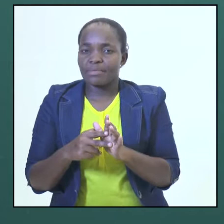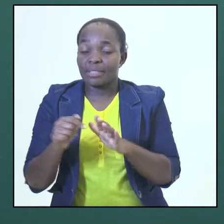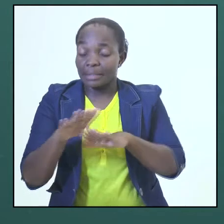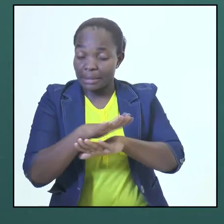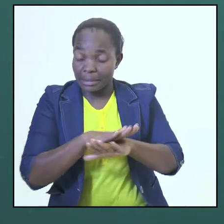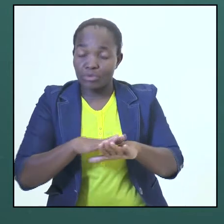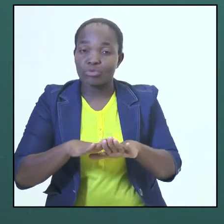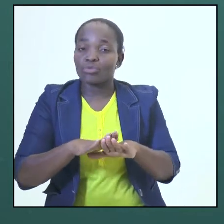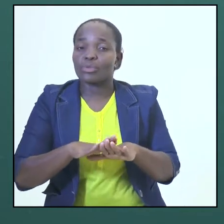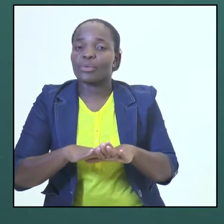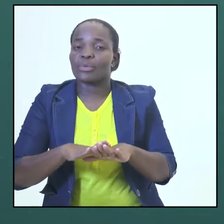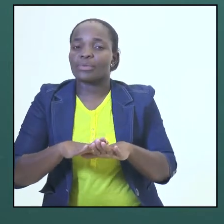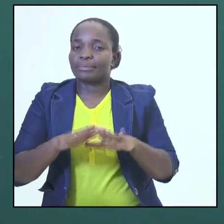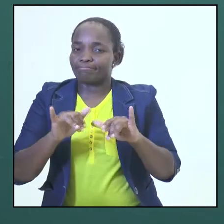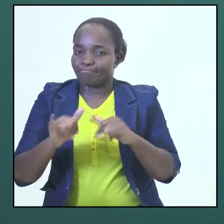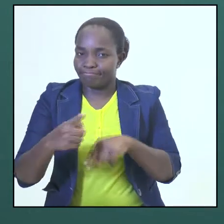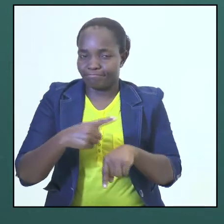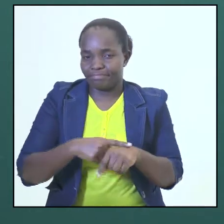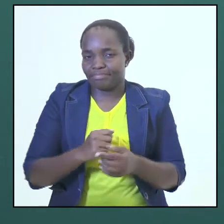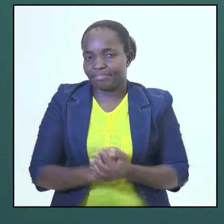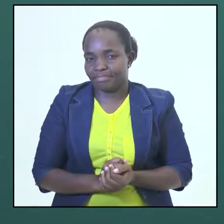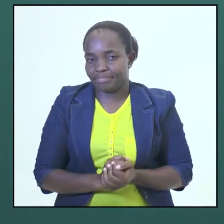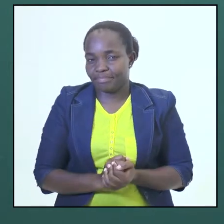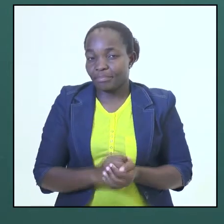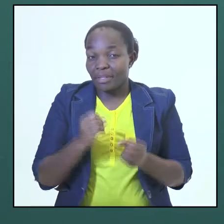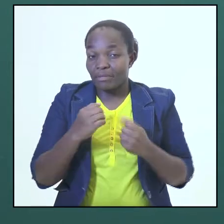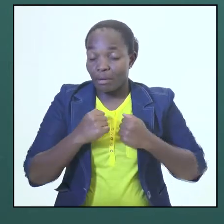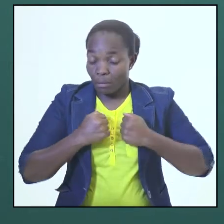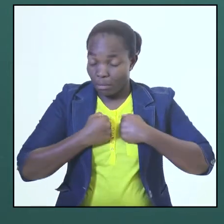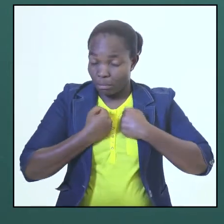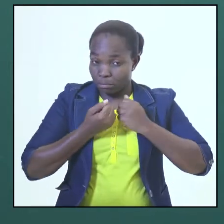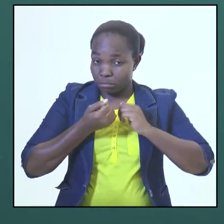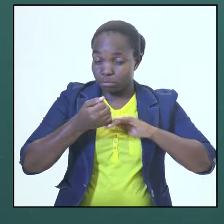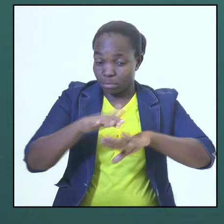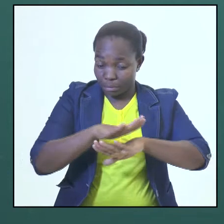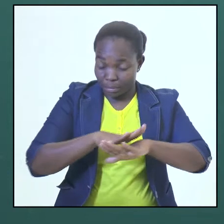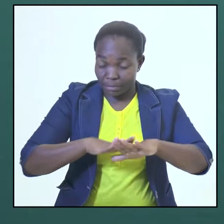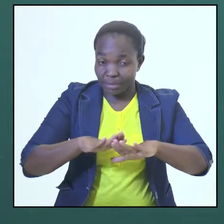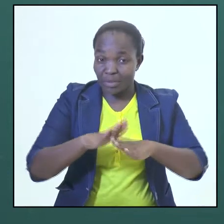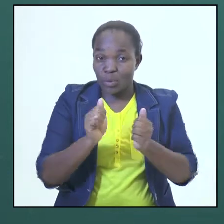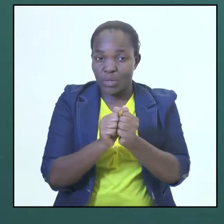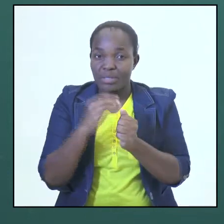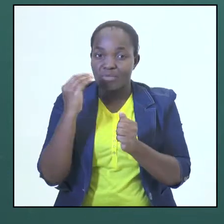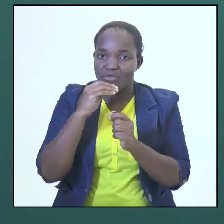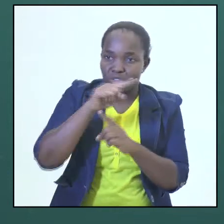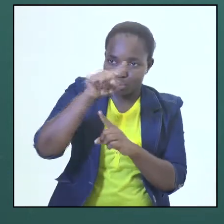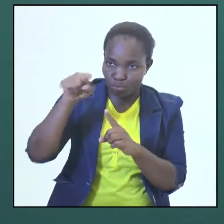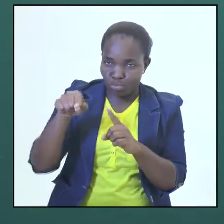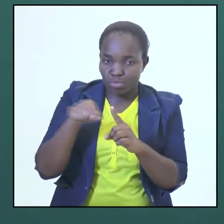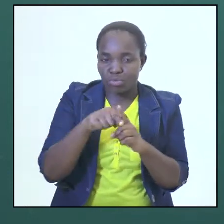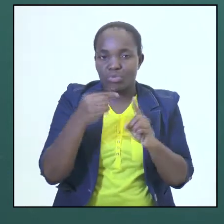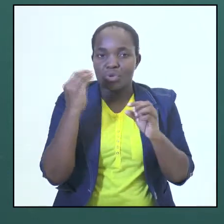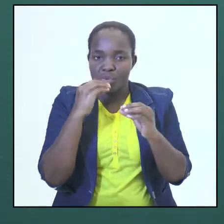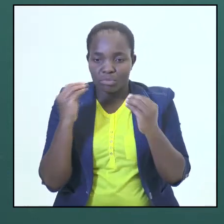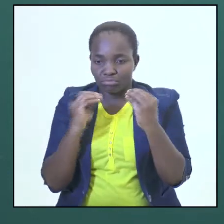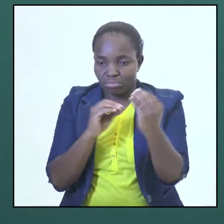area is maintained. Nice. If we conserve our environment, then the food chains, food webs, and the